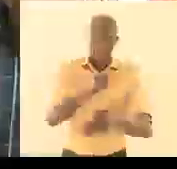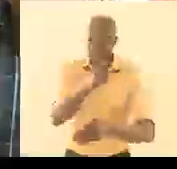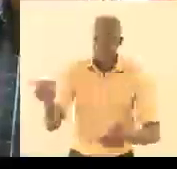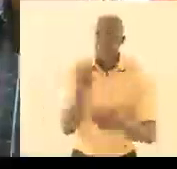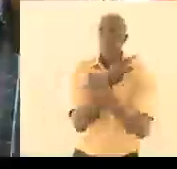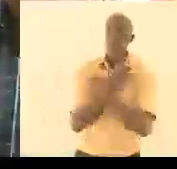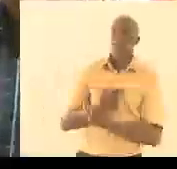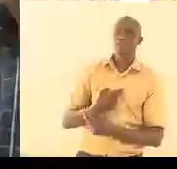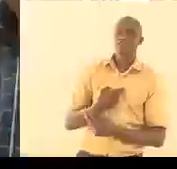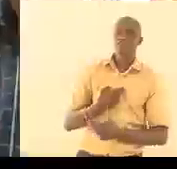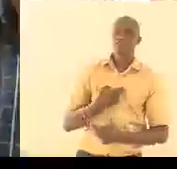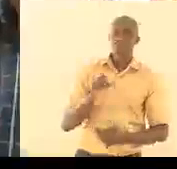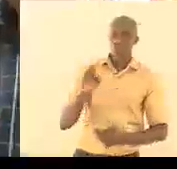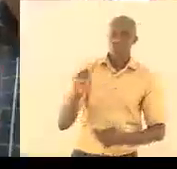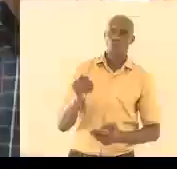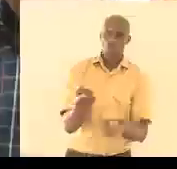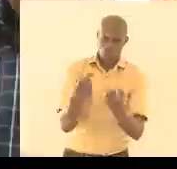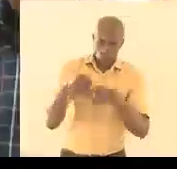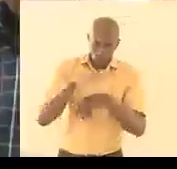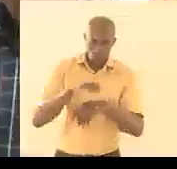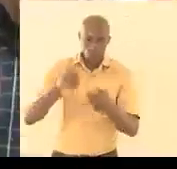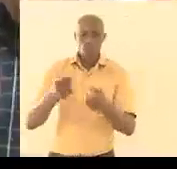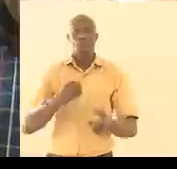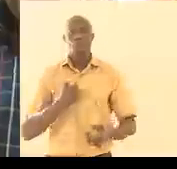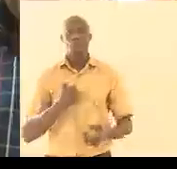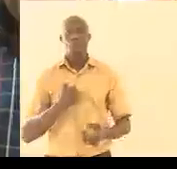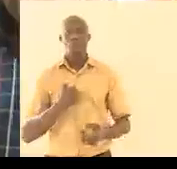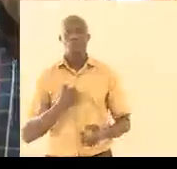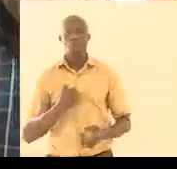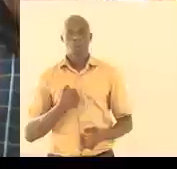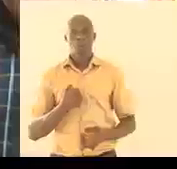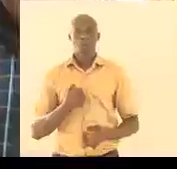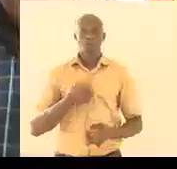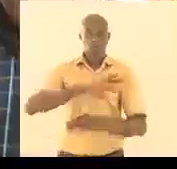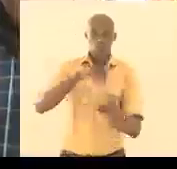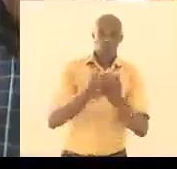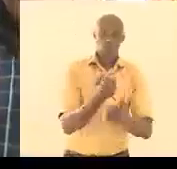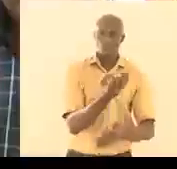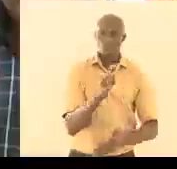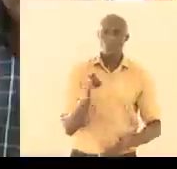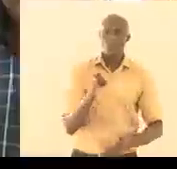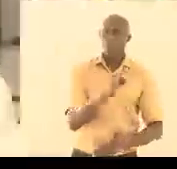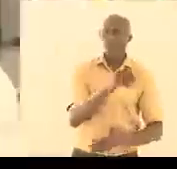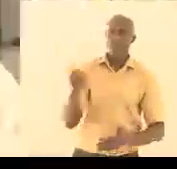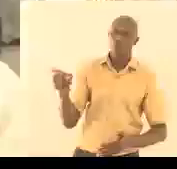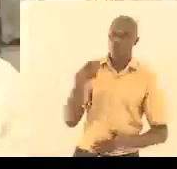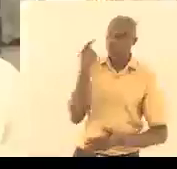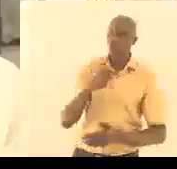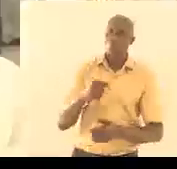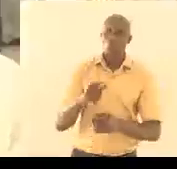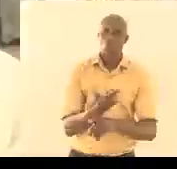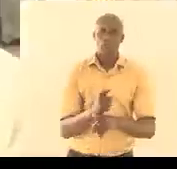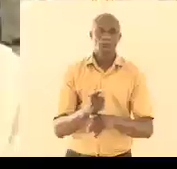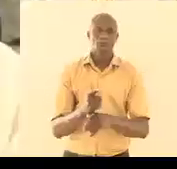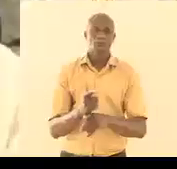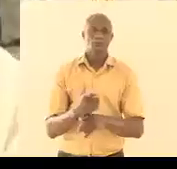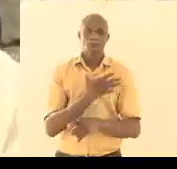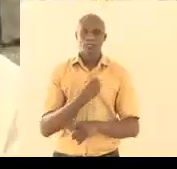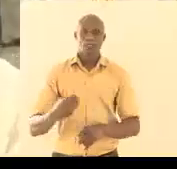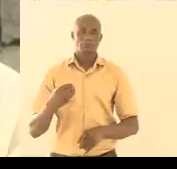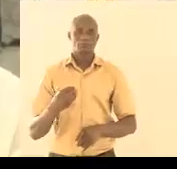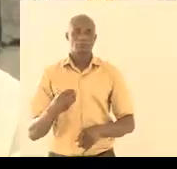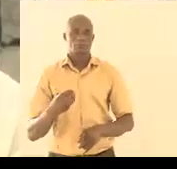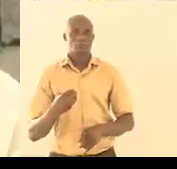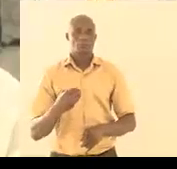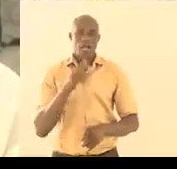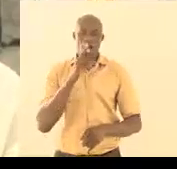give you rest. So come unto me, all you who labor